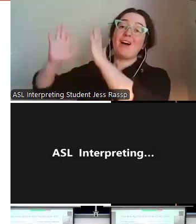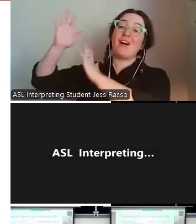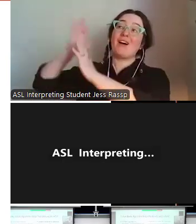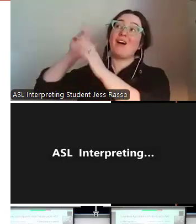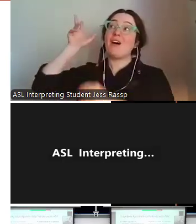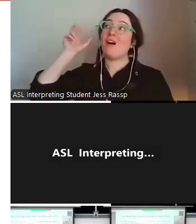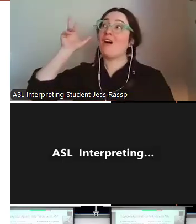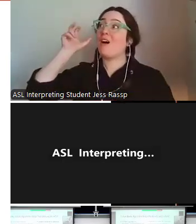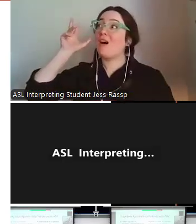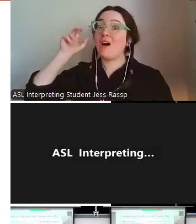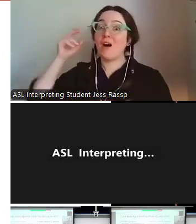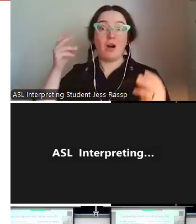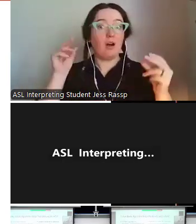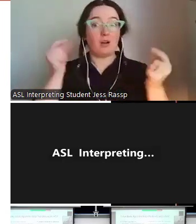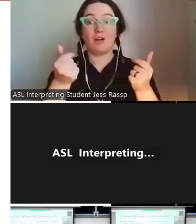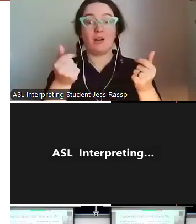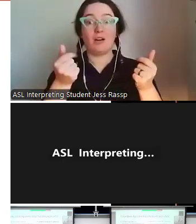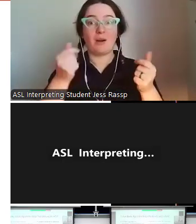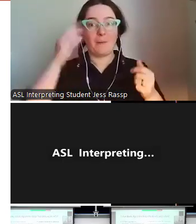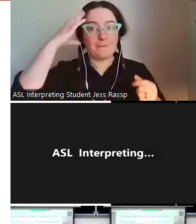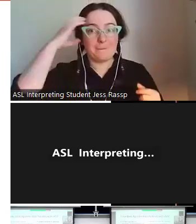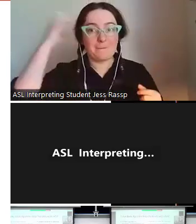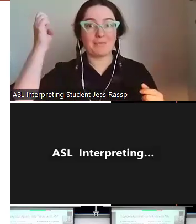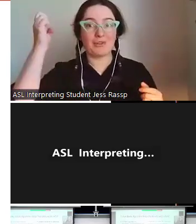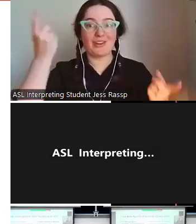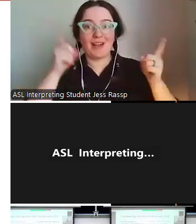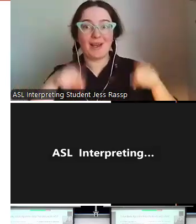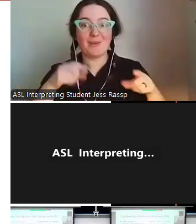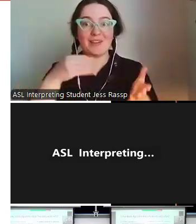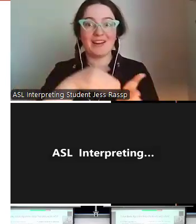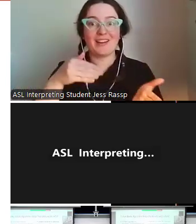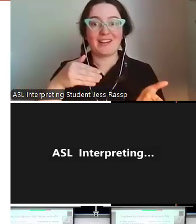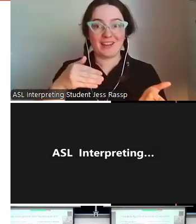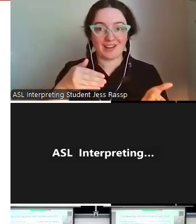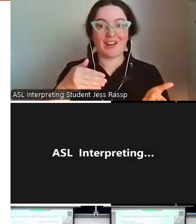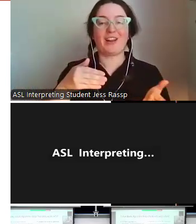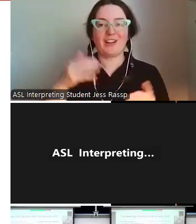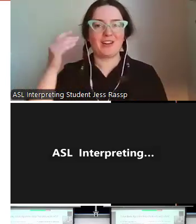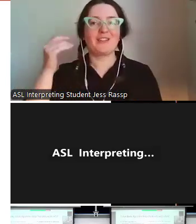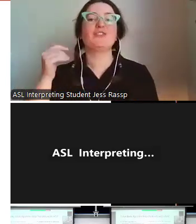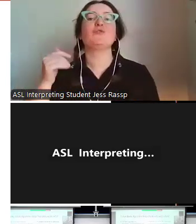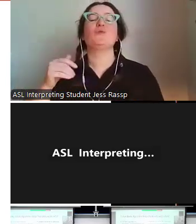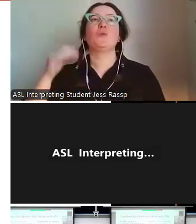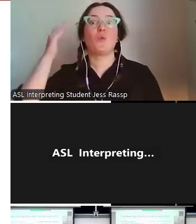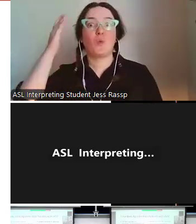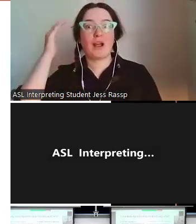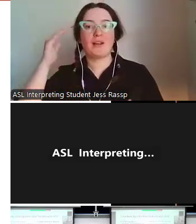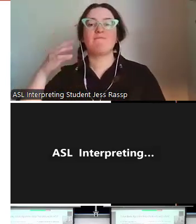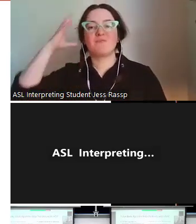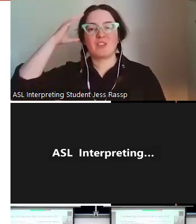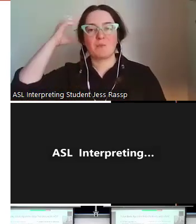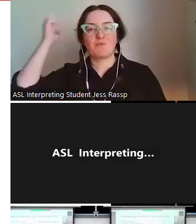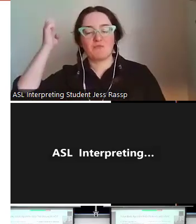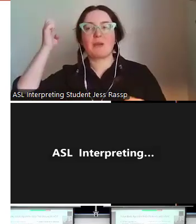it'll trigger memories for them because those are things that have been potentiated for so long that it's still strong